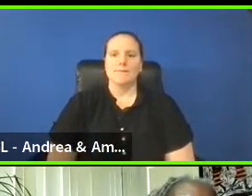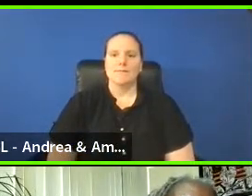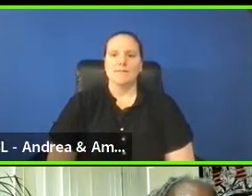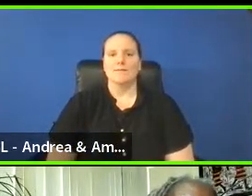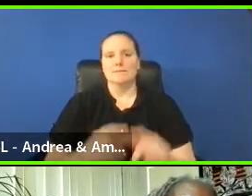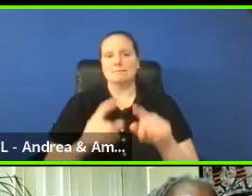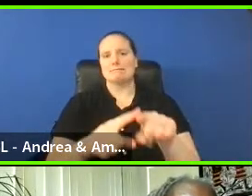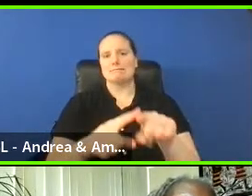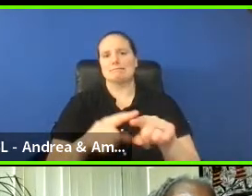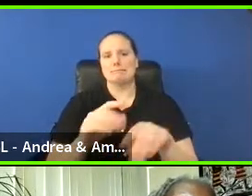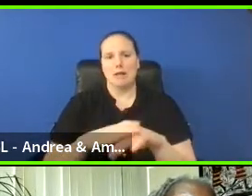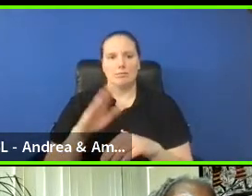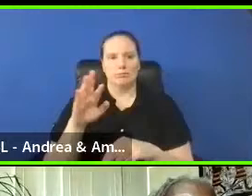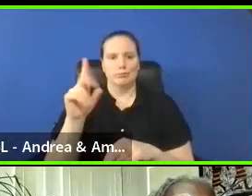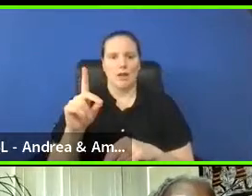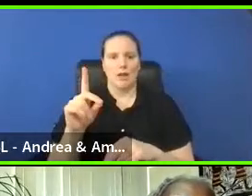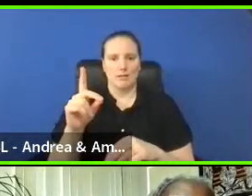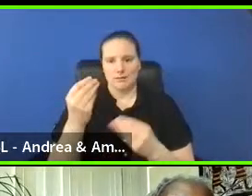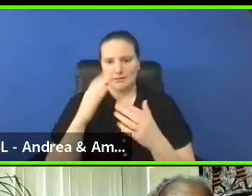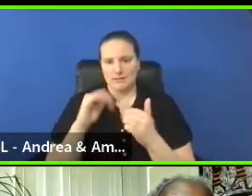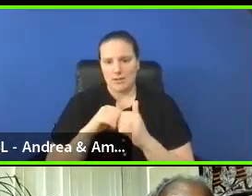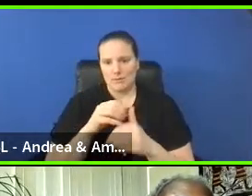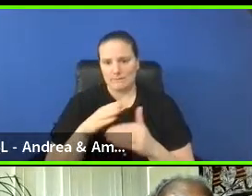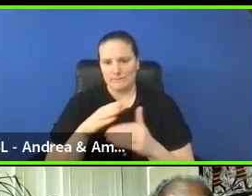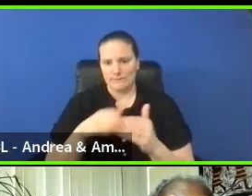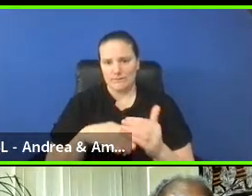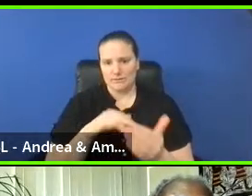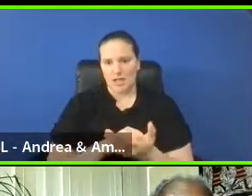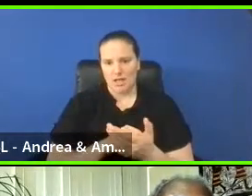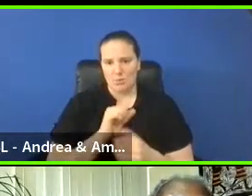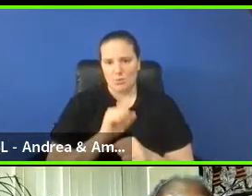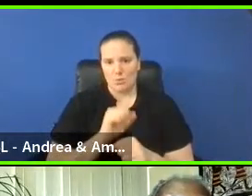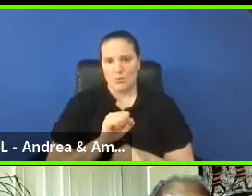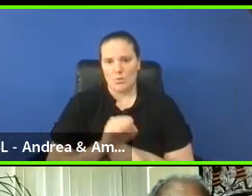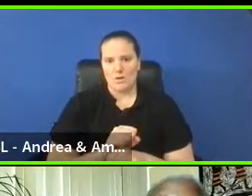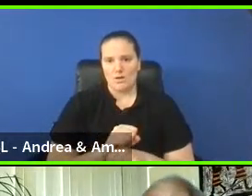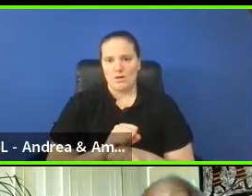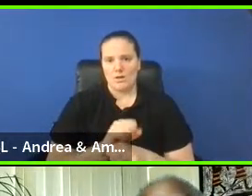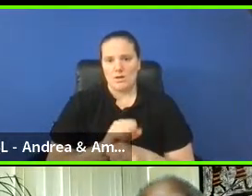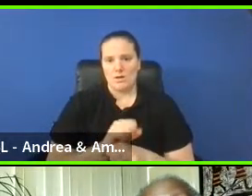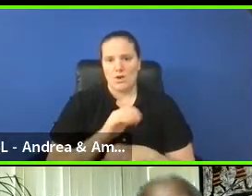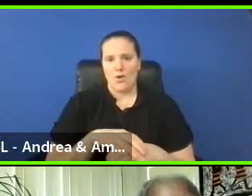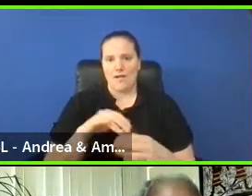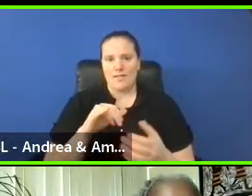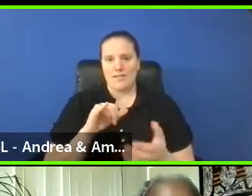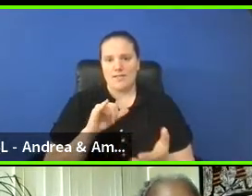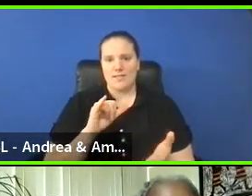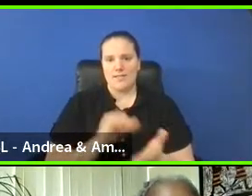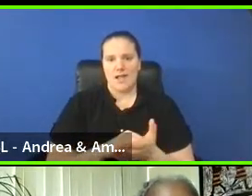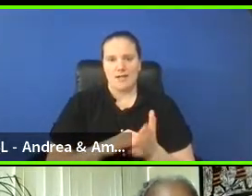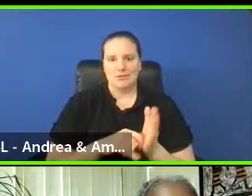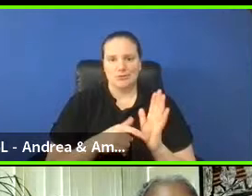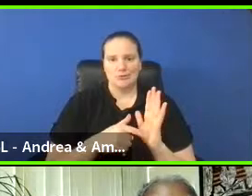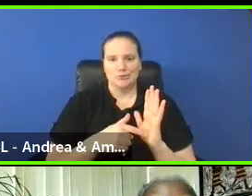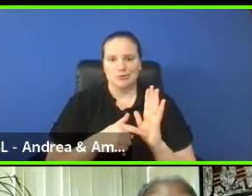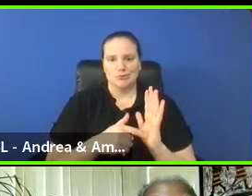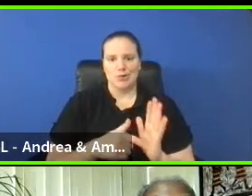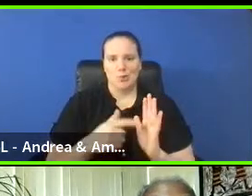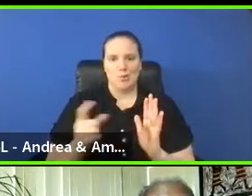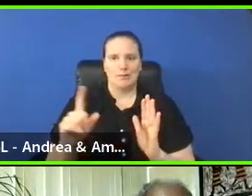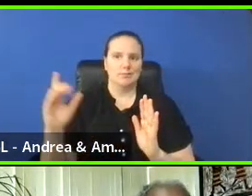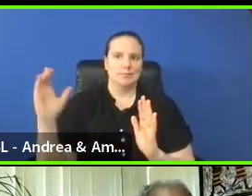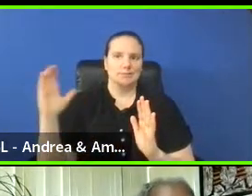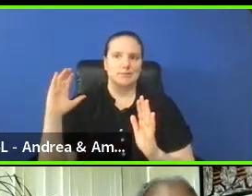how we can get that done, but we will work on that to show where we've been and